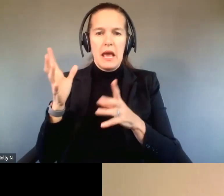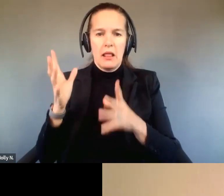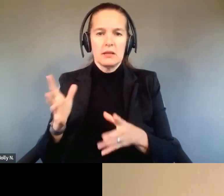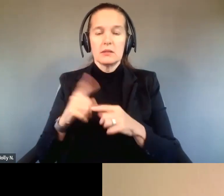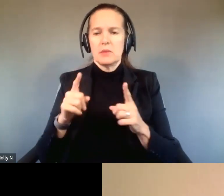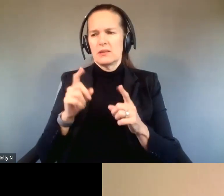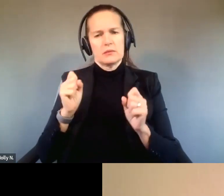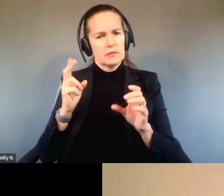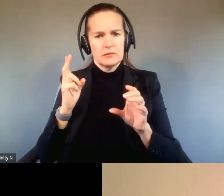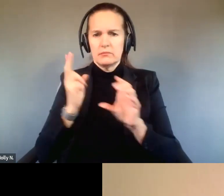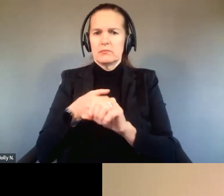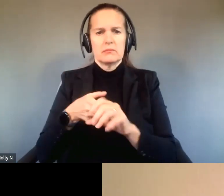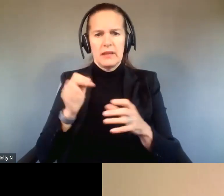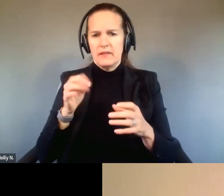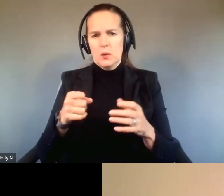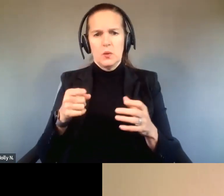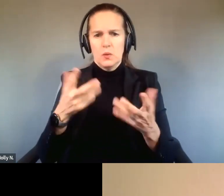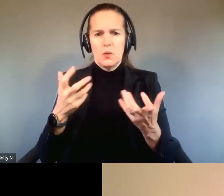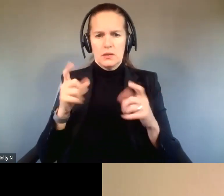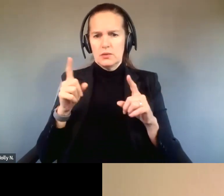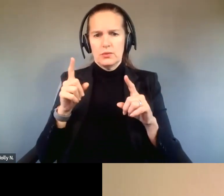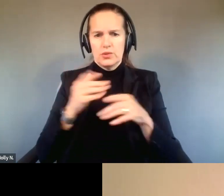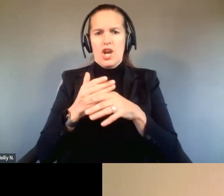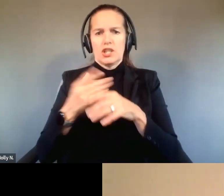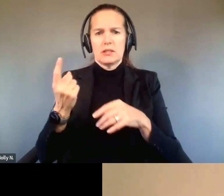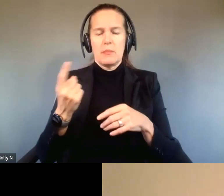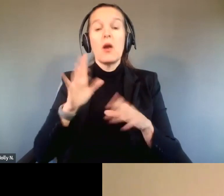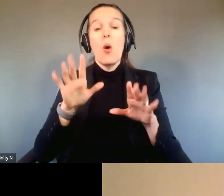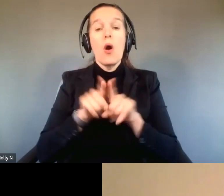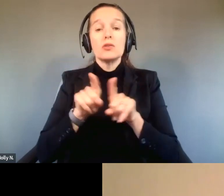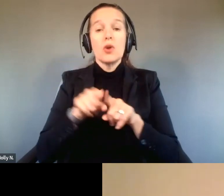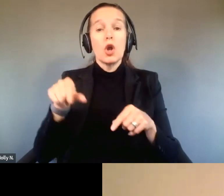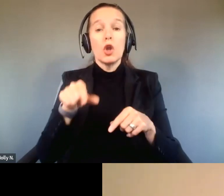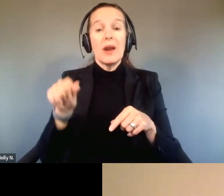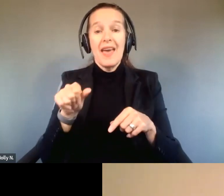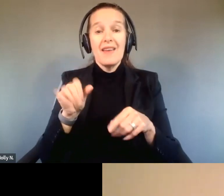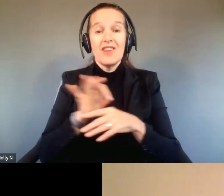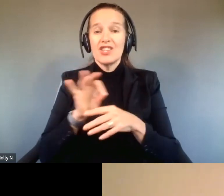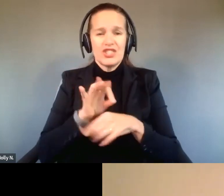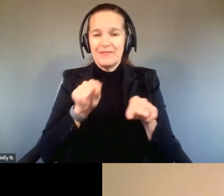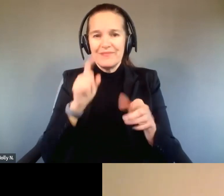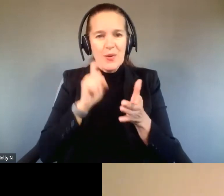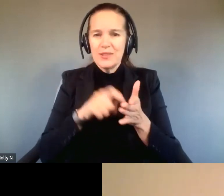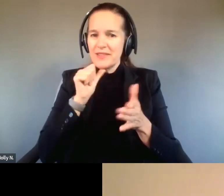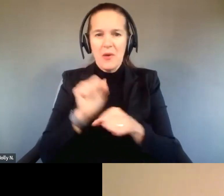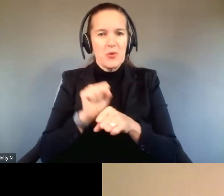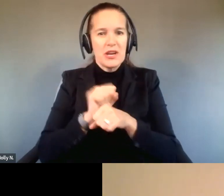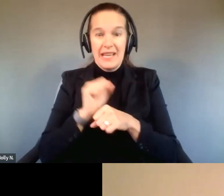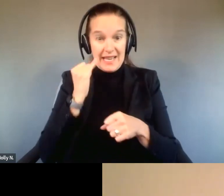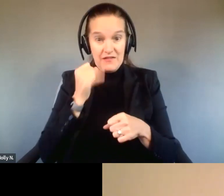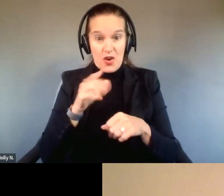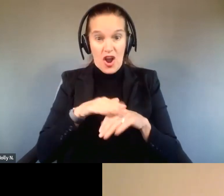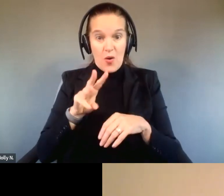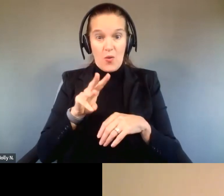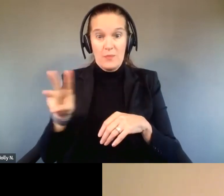in if you have a thought to share. I also want to let our viewers know that our Q&A function is not working today if you're on the